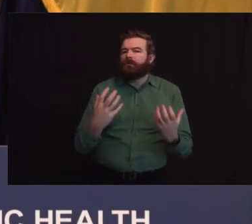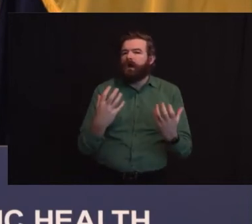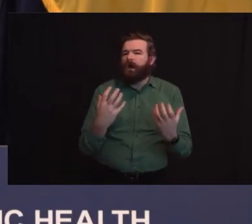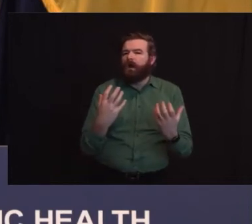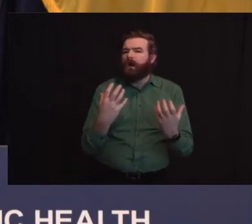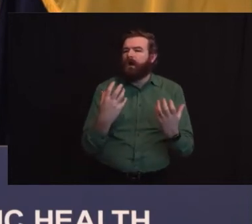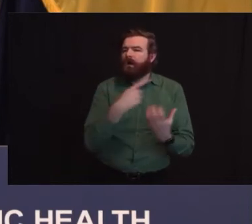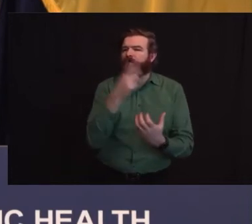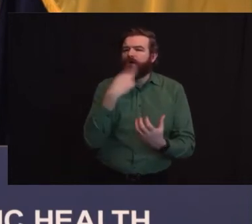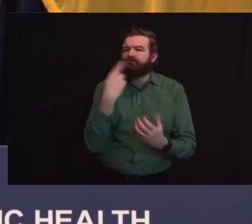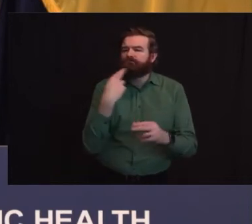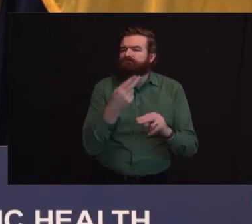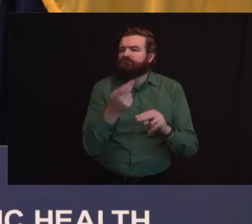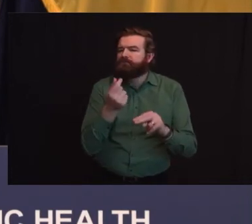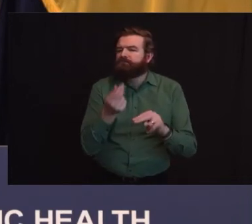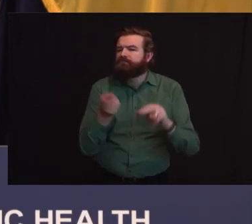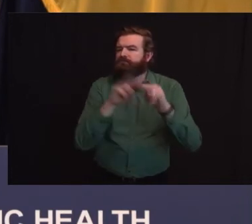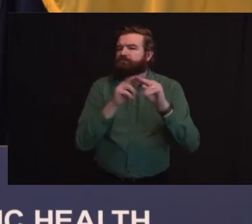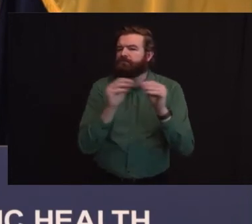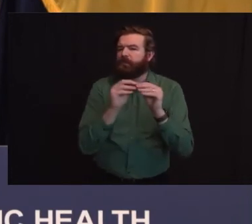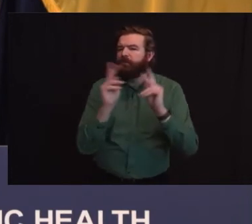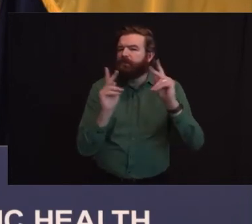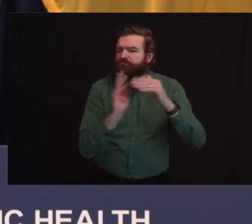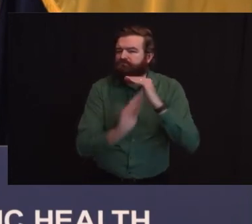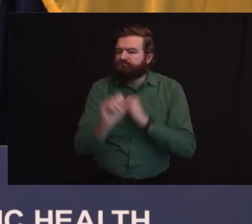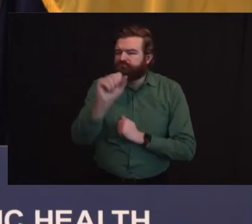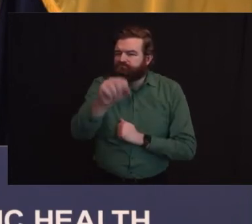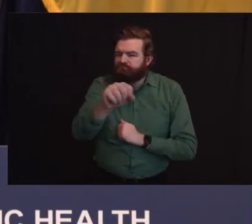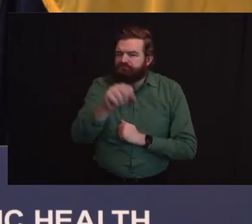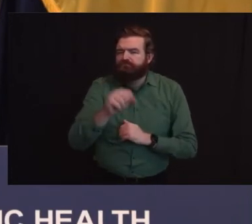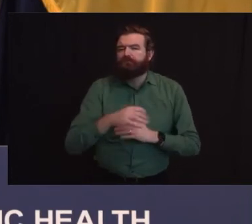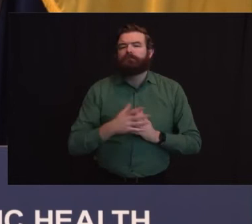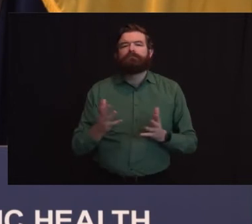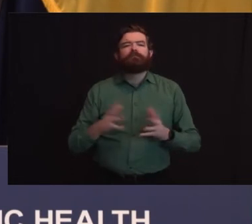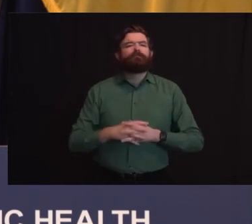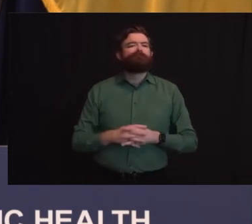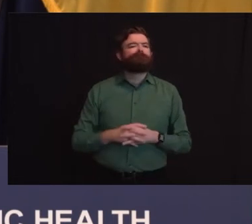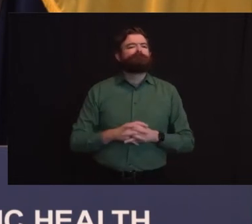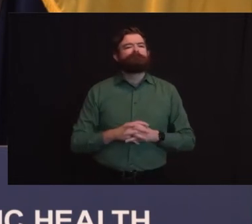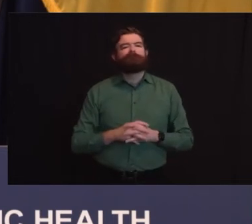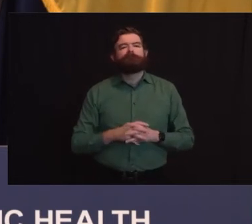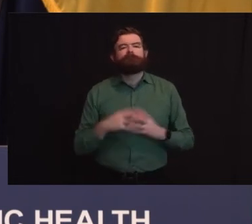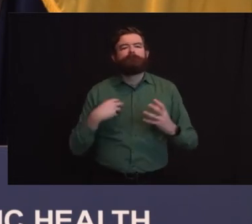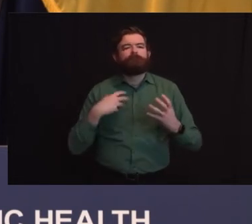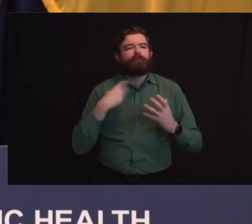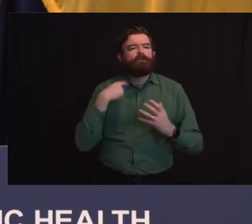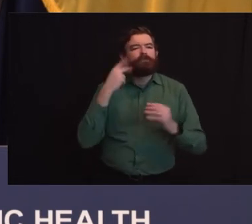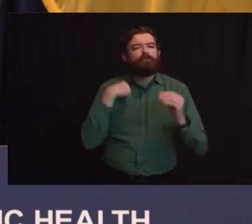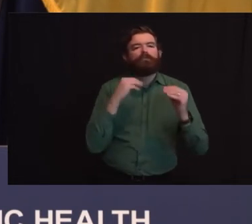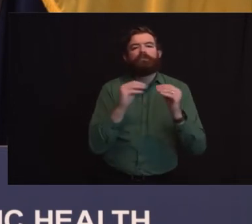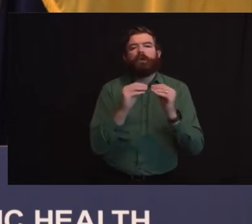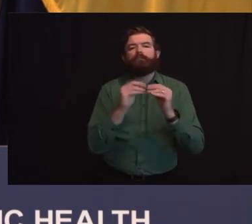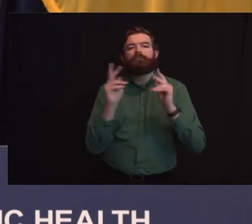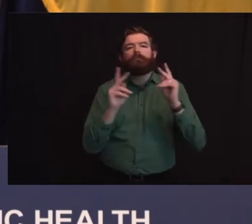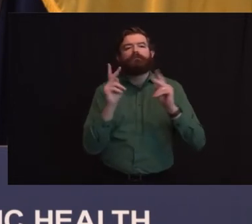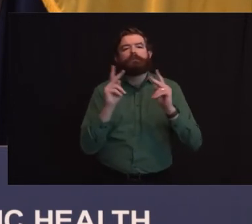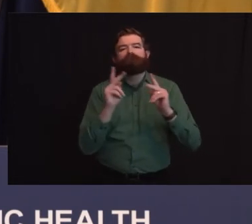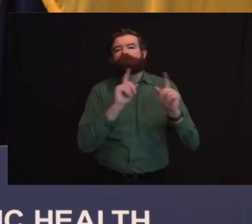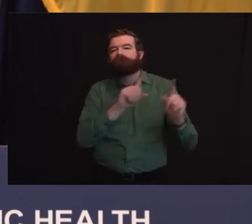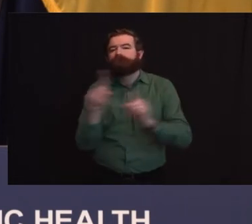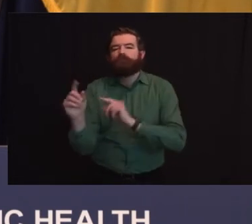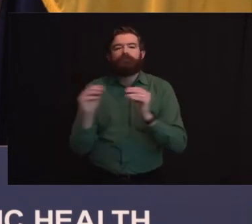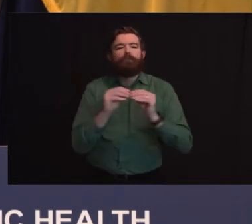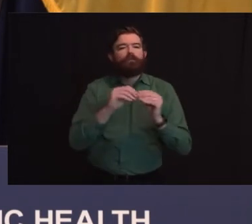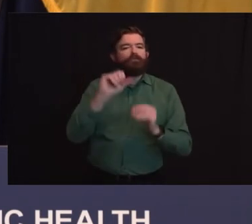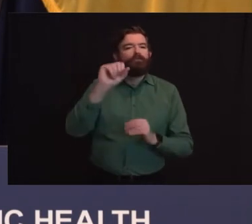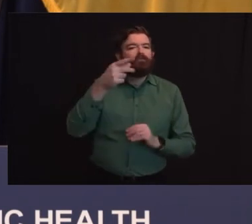modest amount of fans, particularly senior families at sporting events, things like that. We're not there yet,